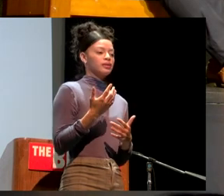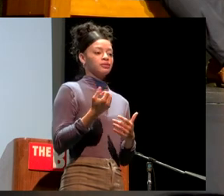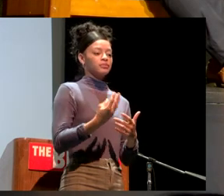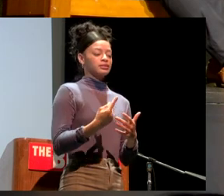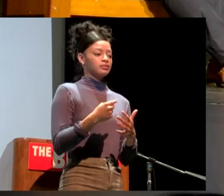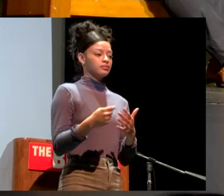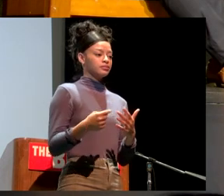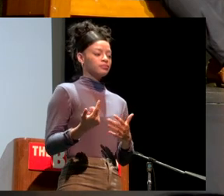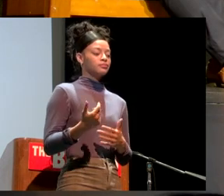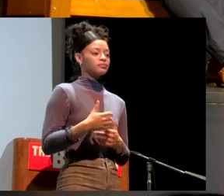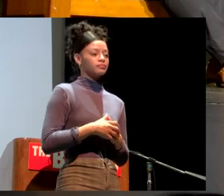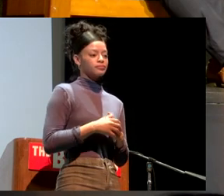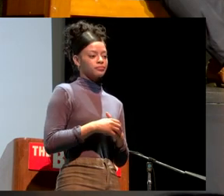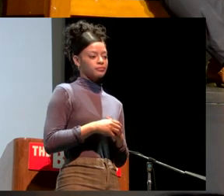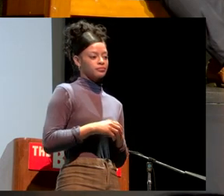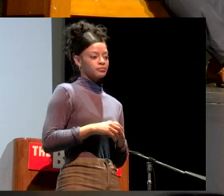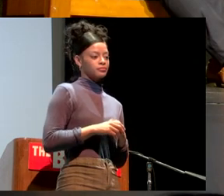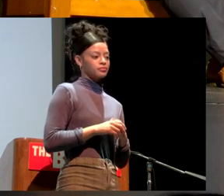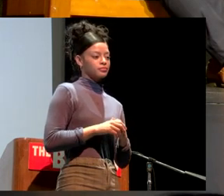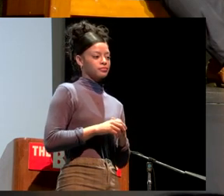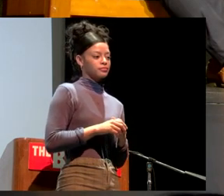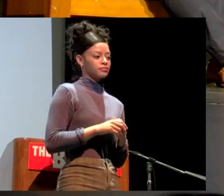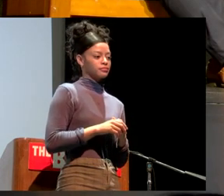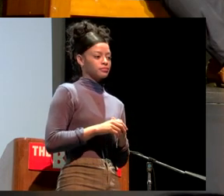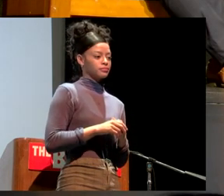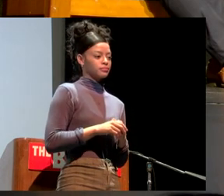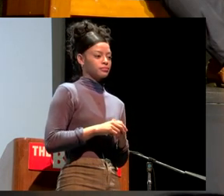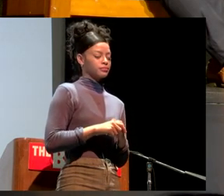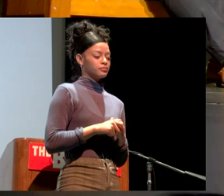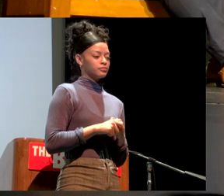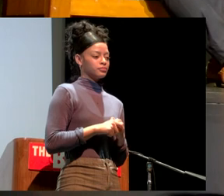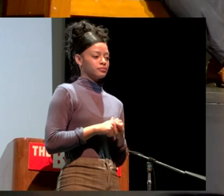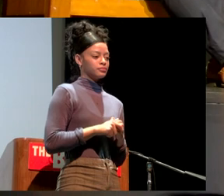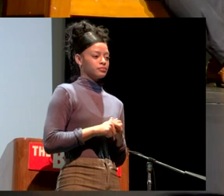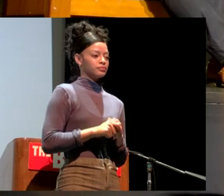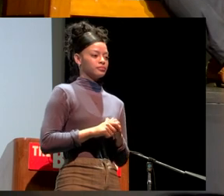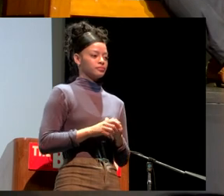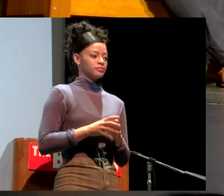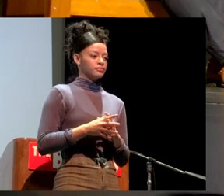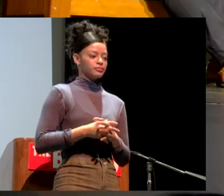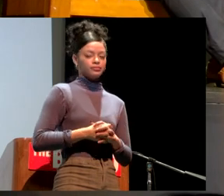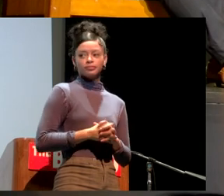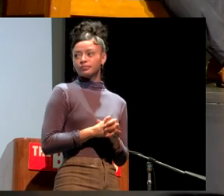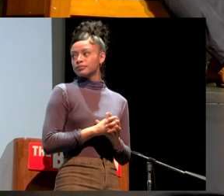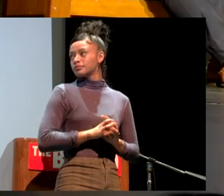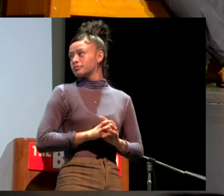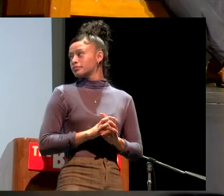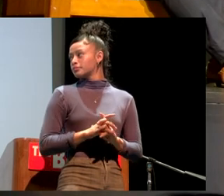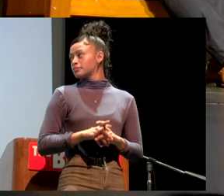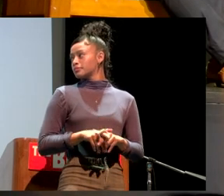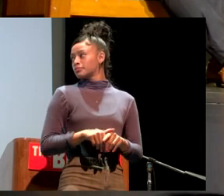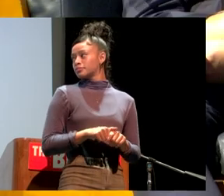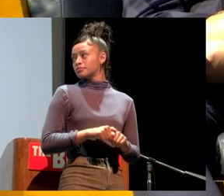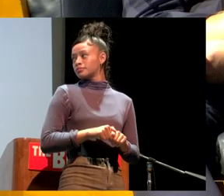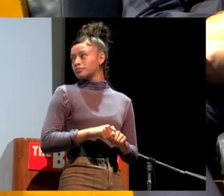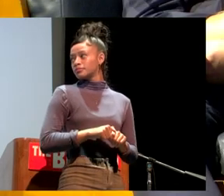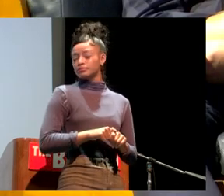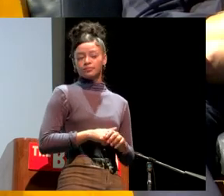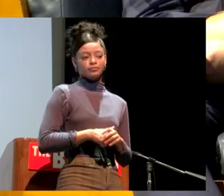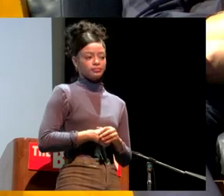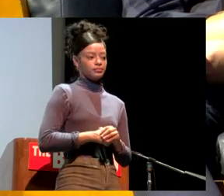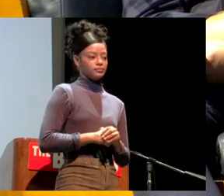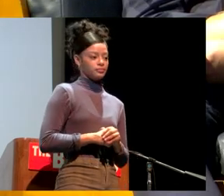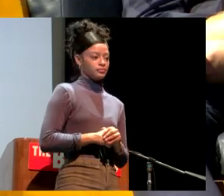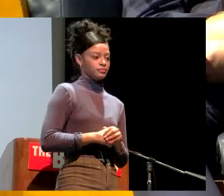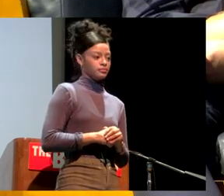right? And some of these things can be a physical representation of it, or a physical unlock, because we thought a lot about